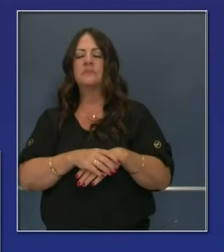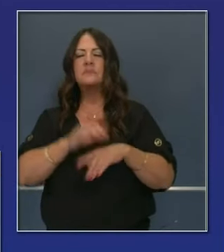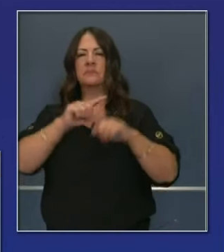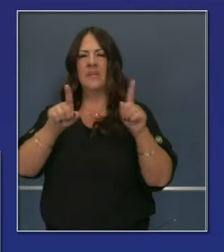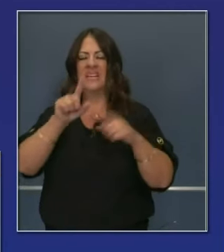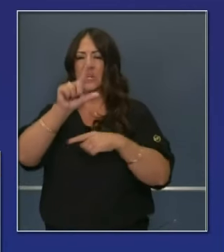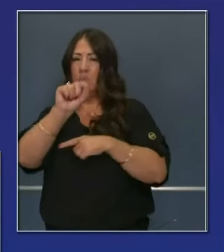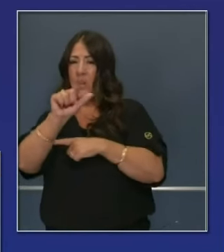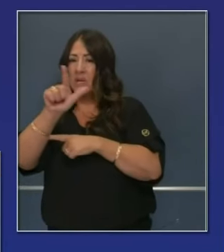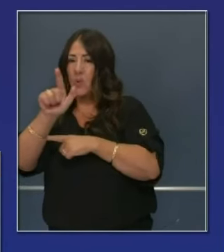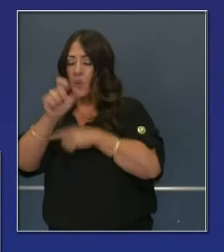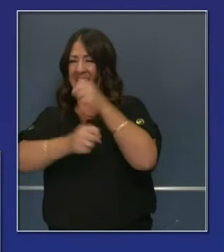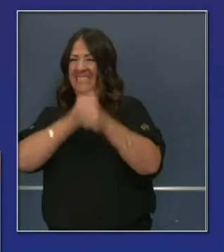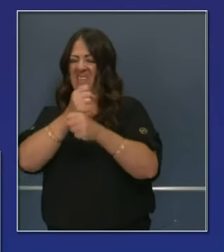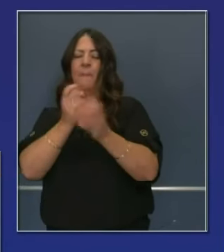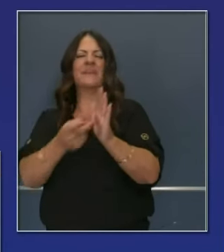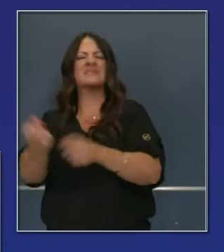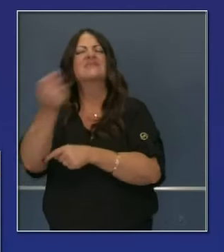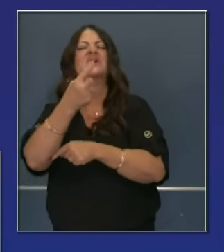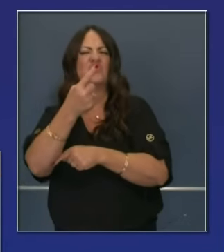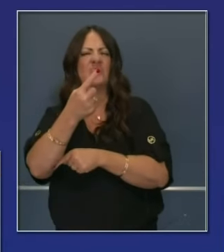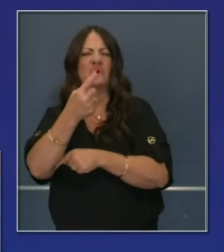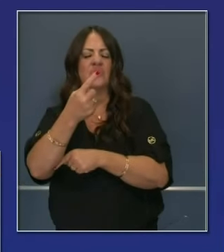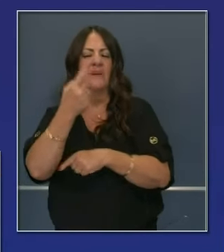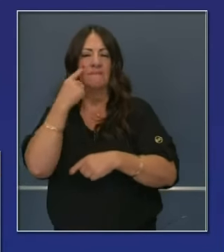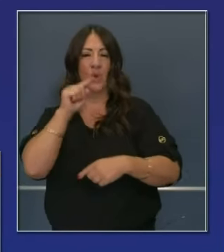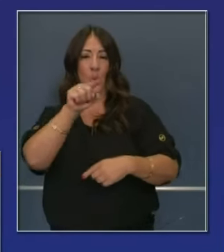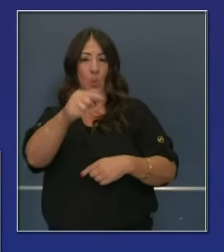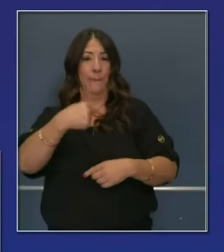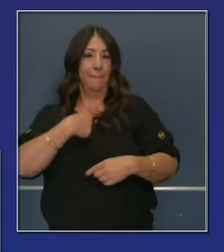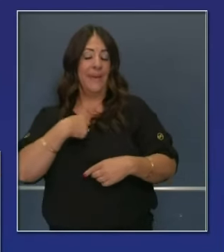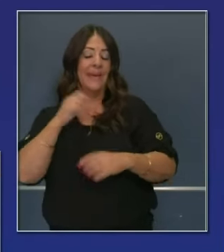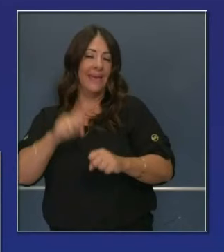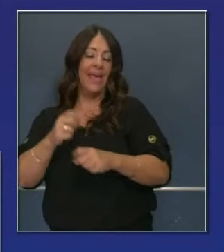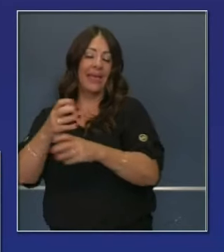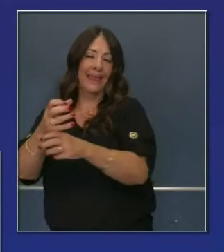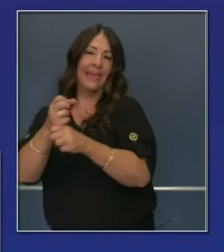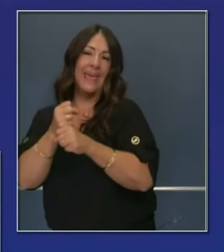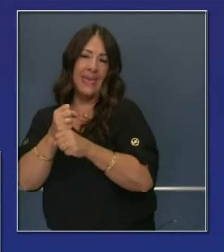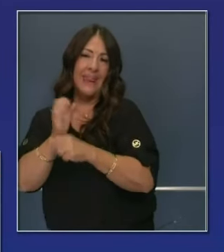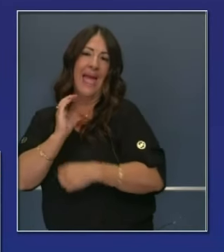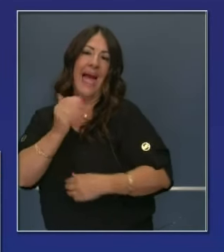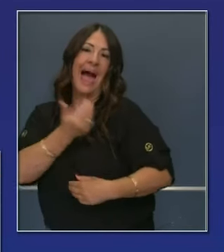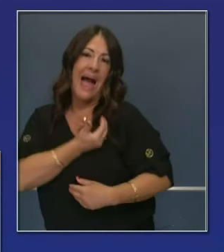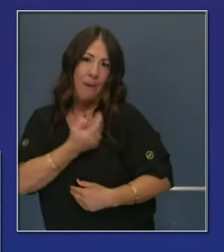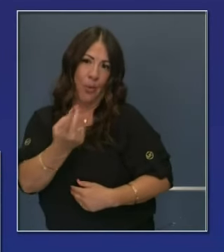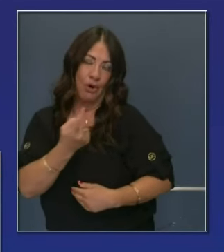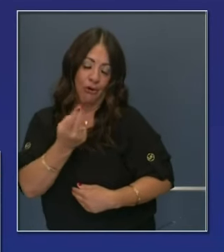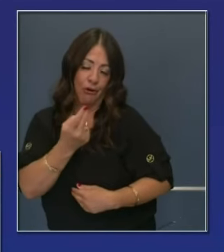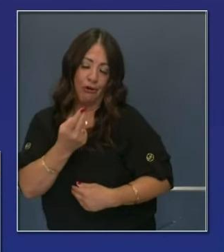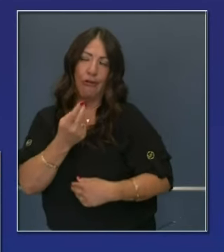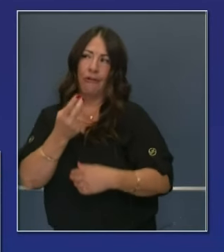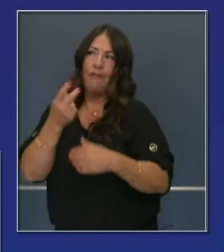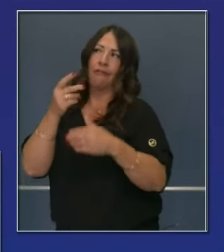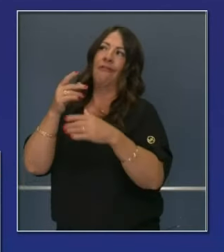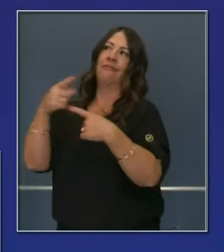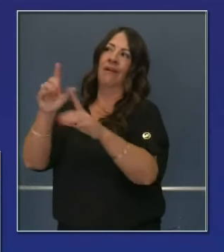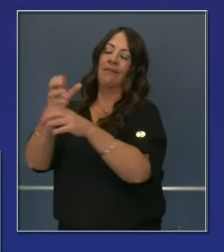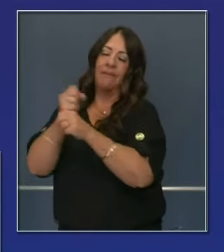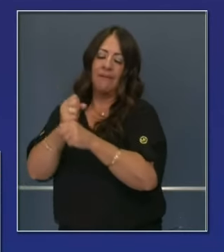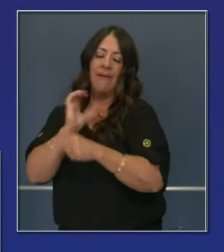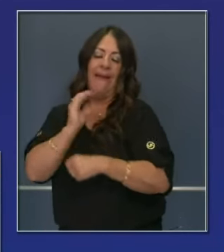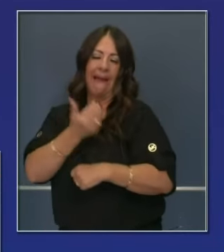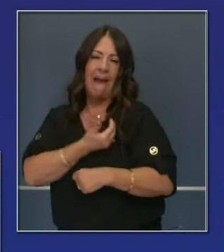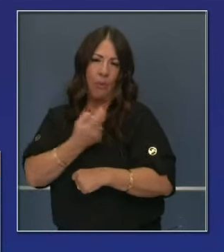it's 2021 for, as I say, you and me, that will likely have the access and availability with